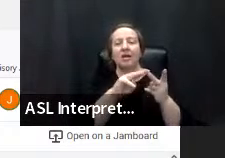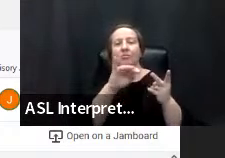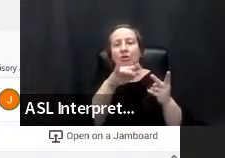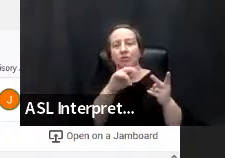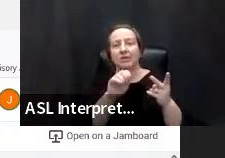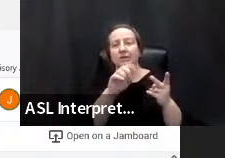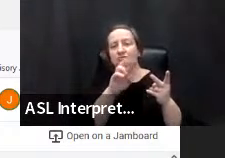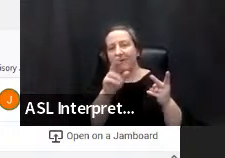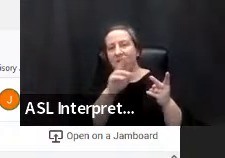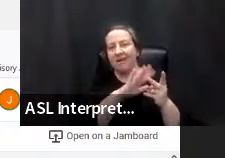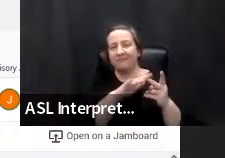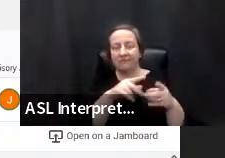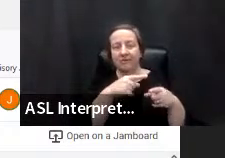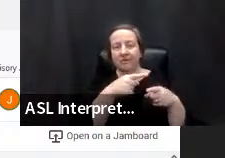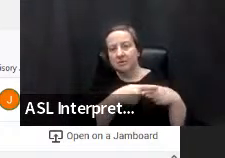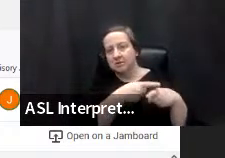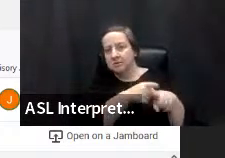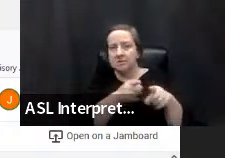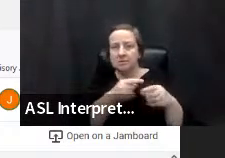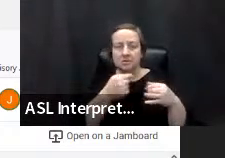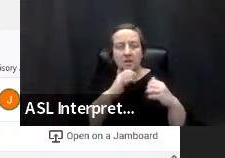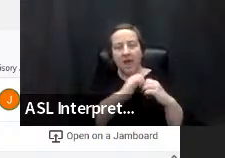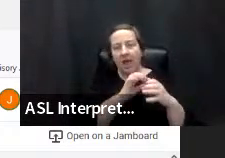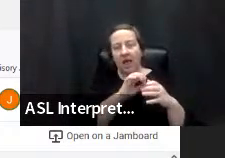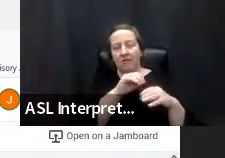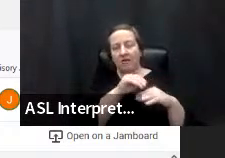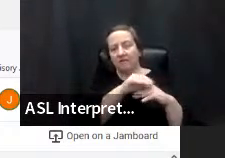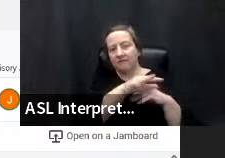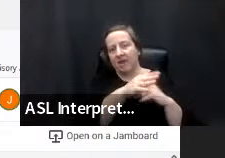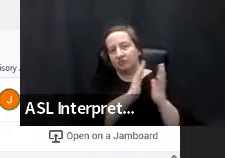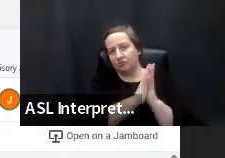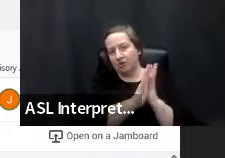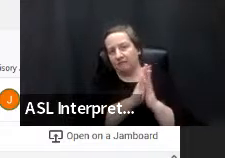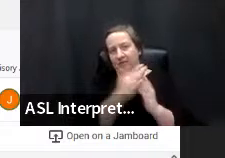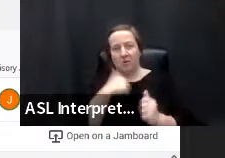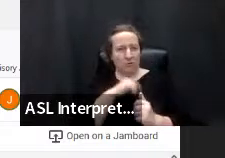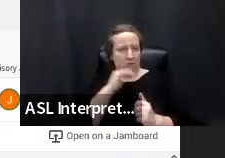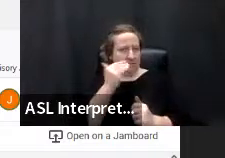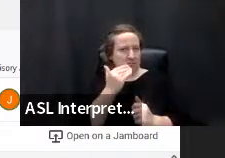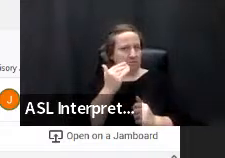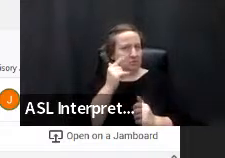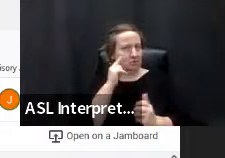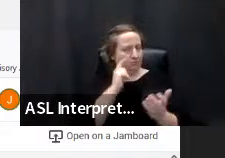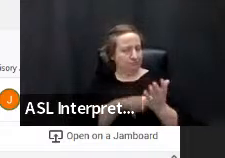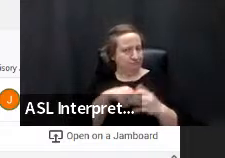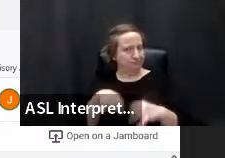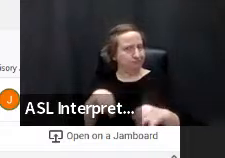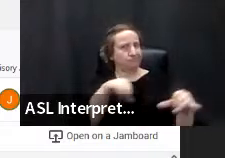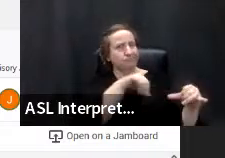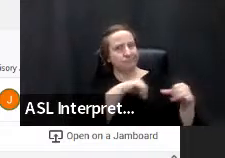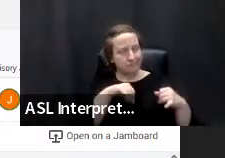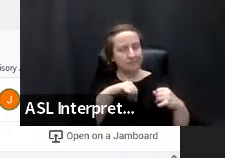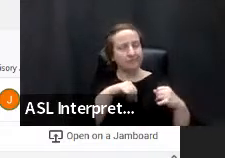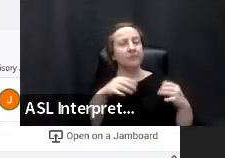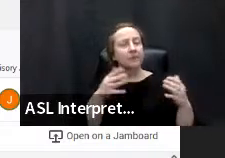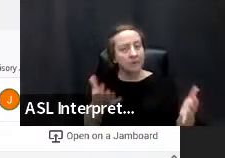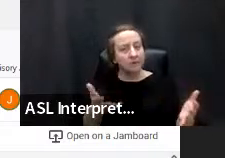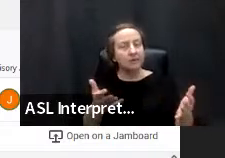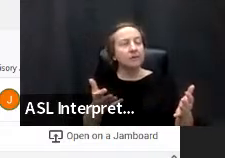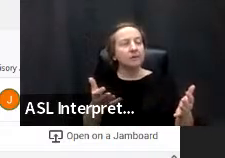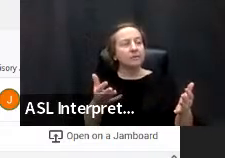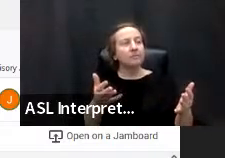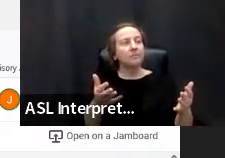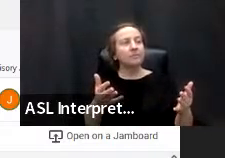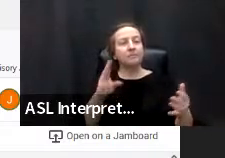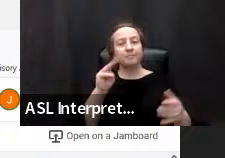and how that affected traffic. We seem to have identified a fairly clear consensus that all